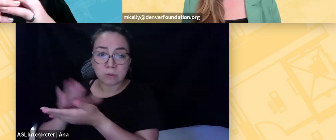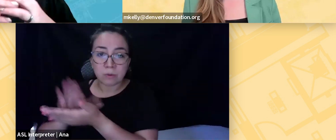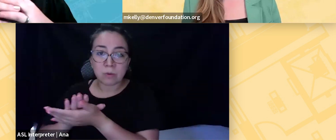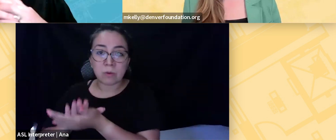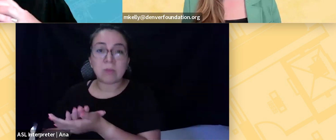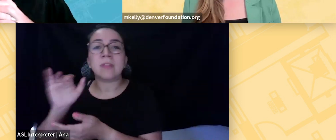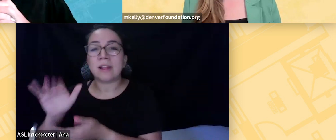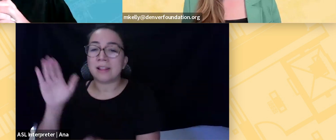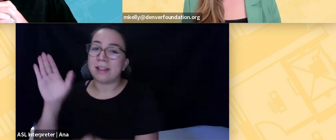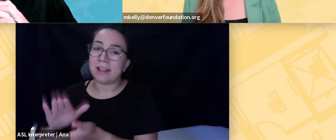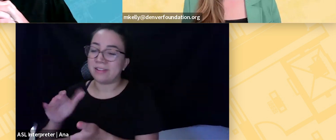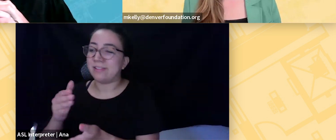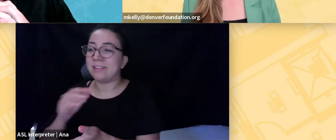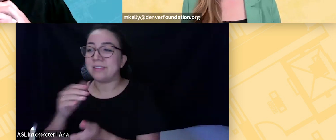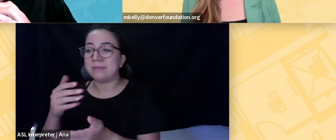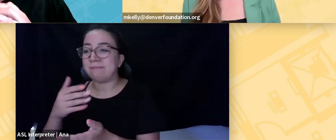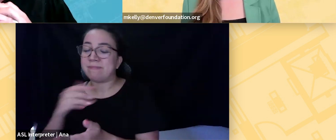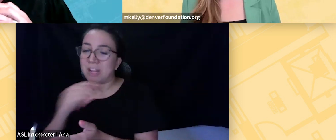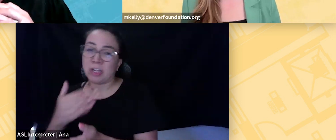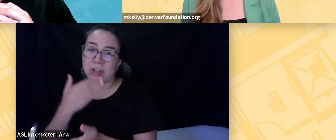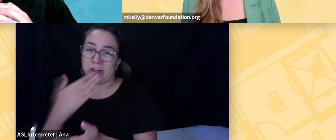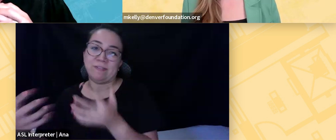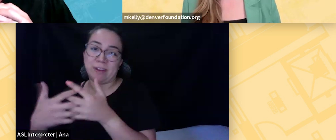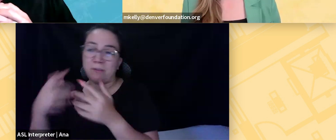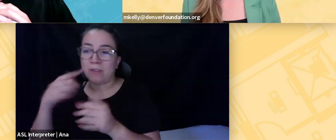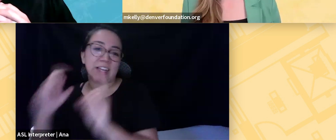then that's a less great fit for the education area.